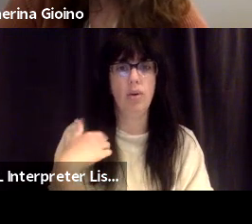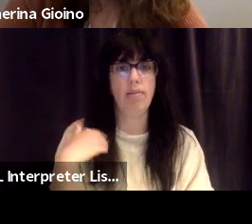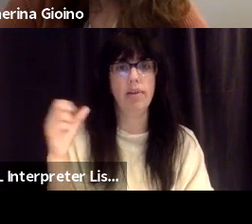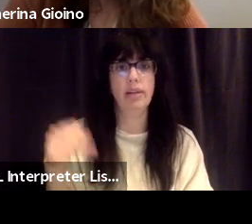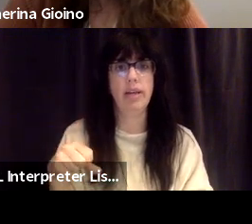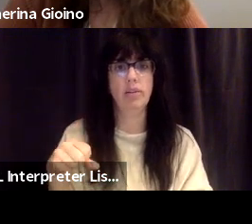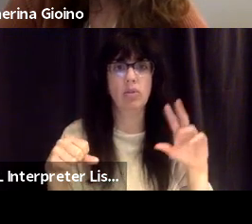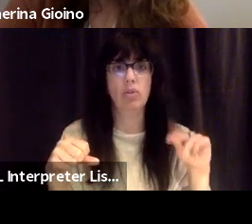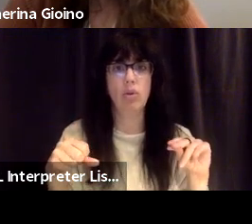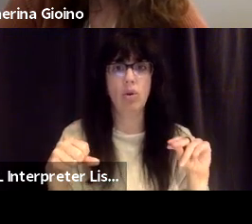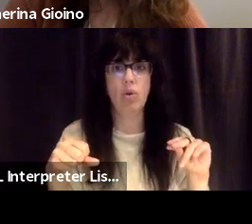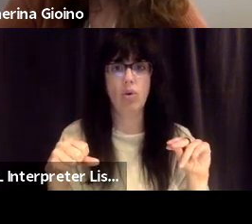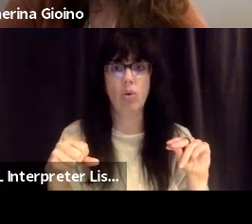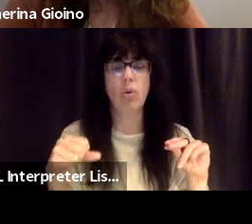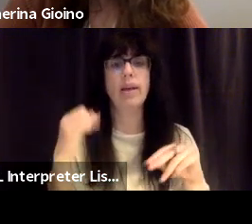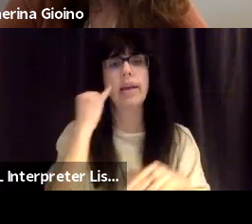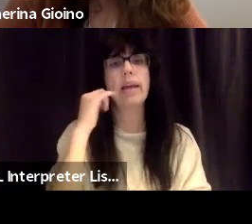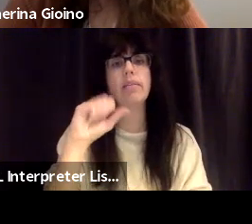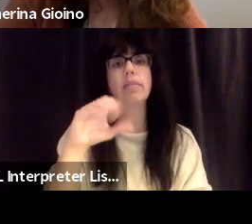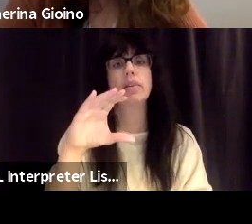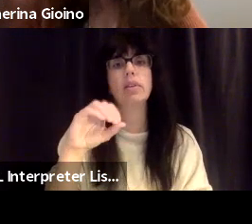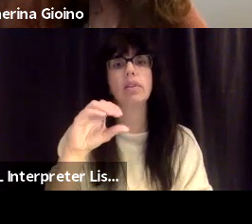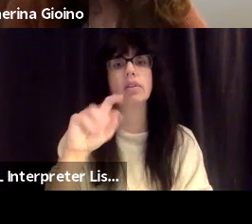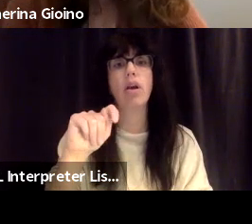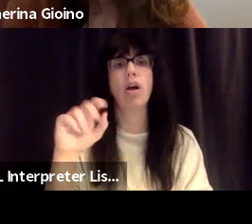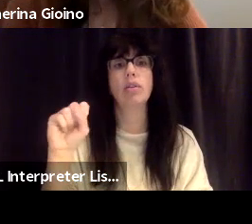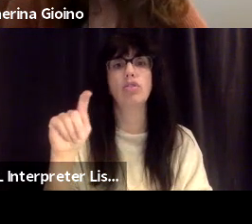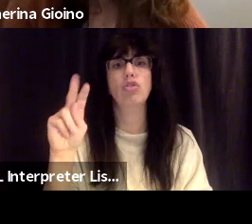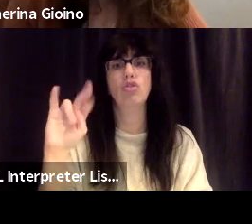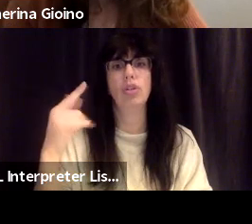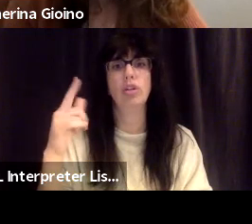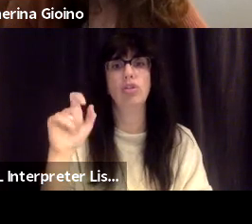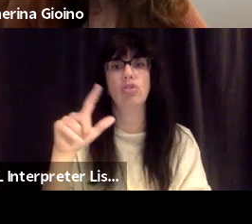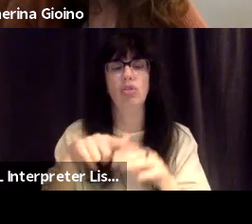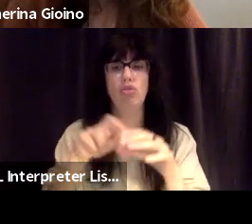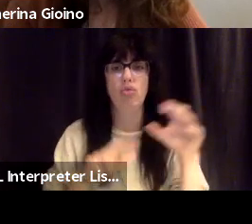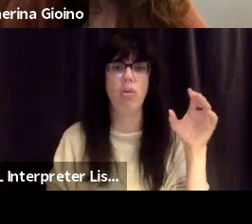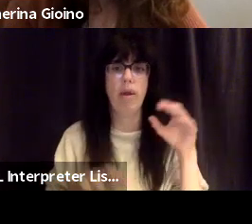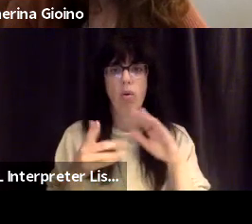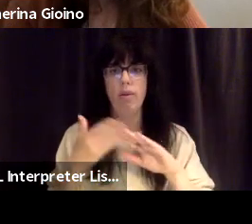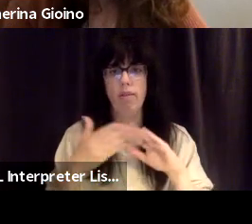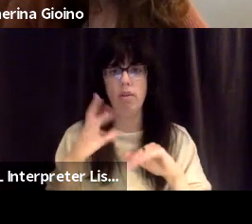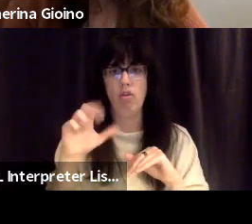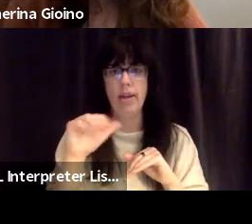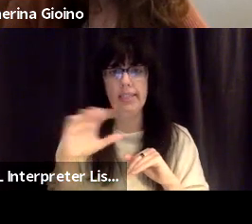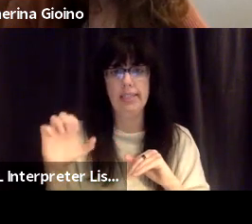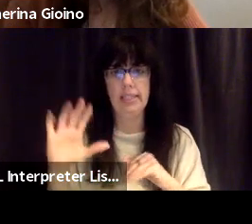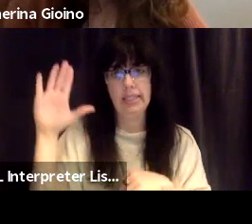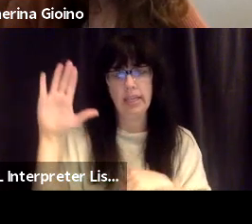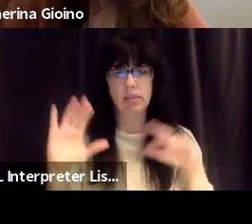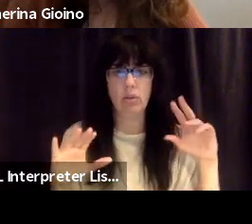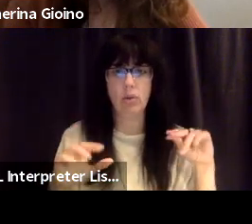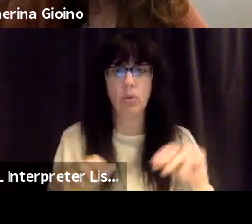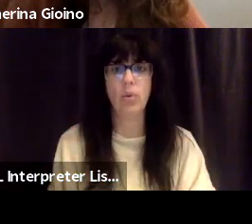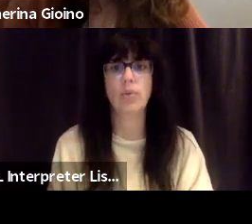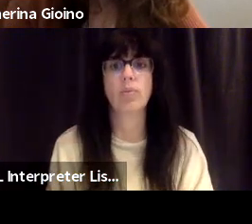If Scott Stringer should drop out of the race. Yes or no? Oh, raise your hand. Yes. Yeah, I